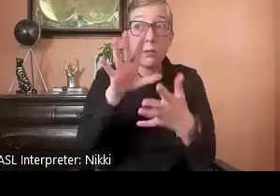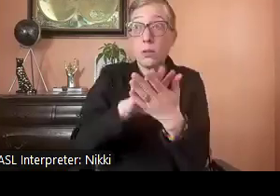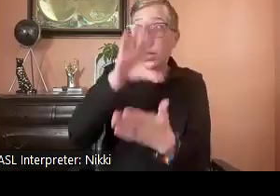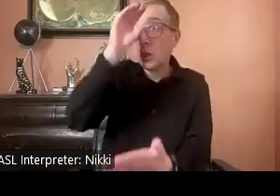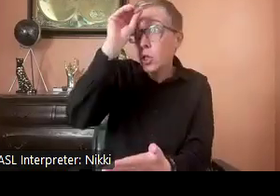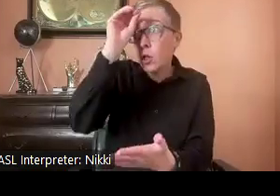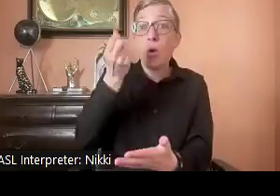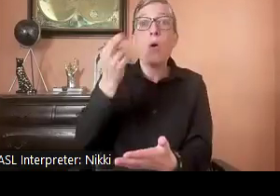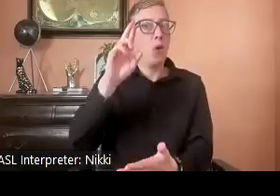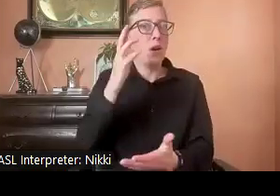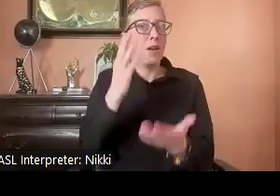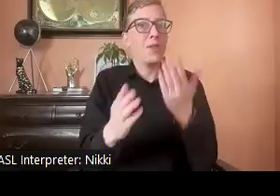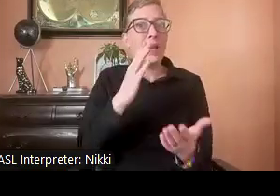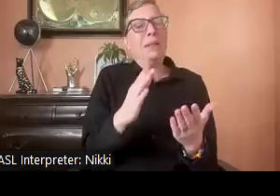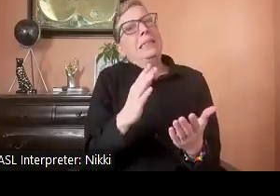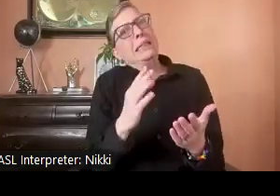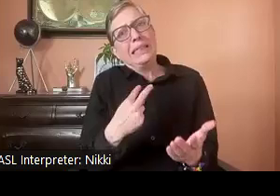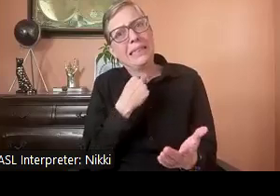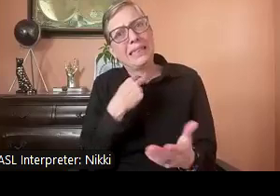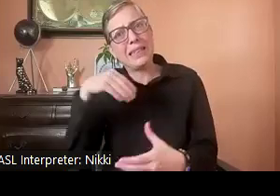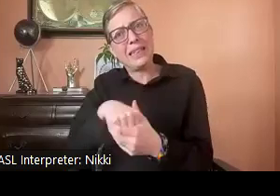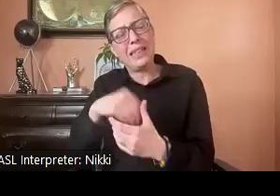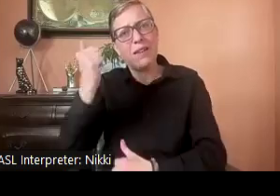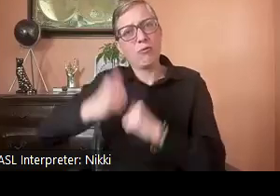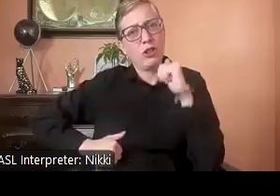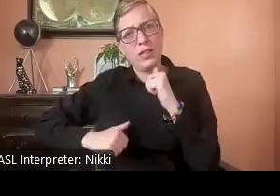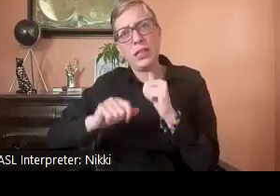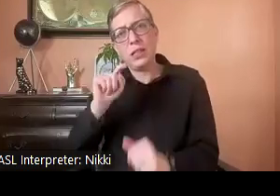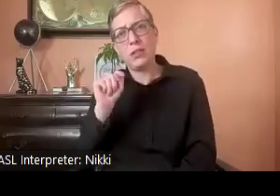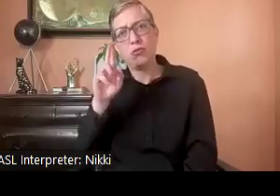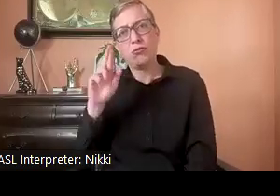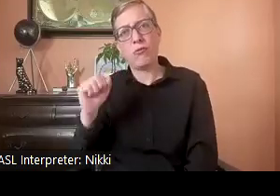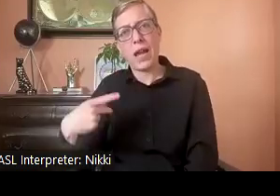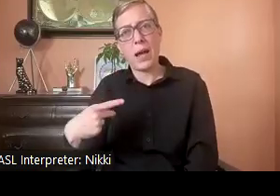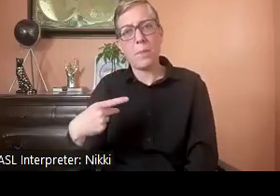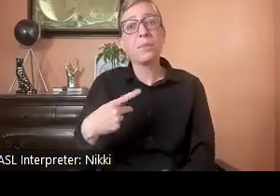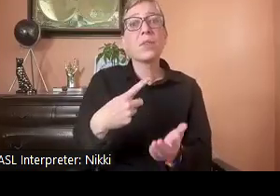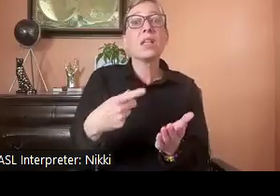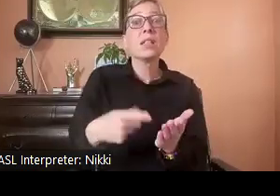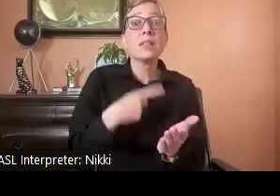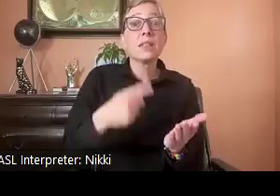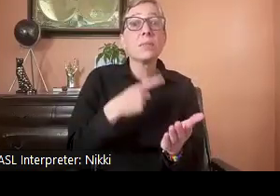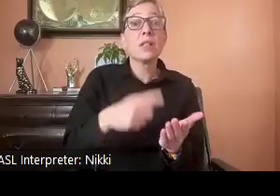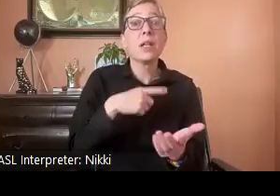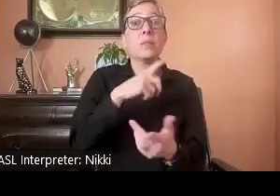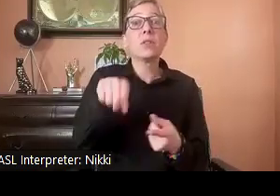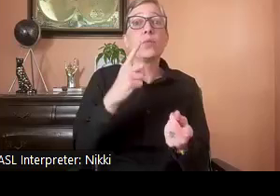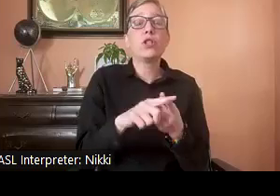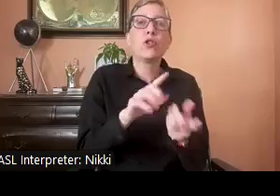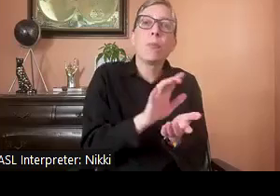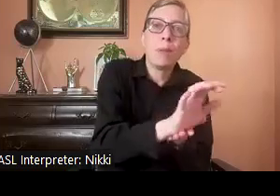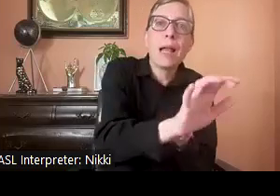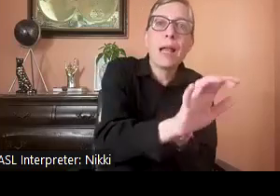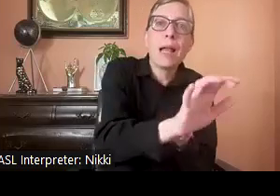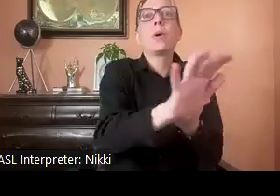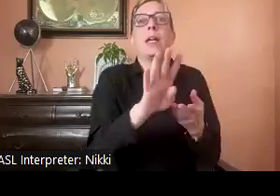the rigidity trap, because as the plowing occurs, sometimes the plowing and the creative destruction is not plowing that